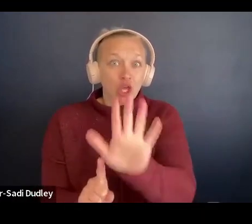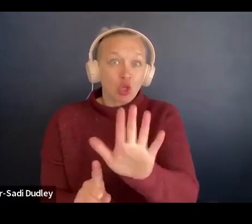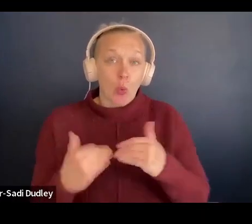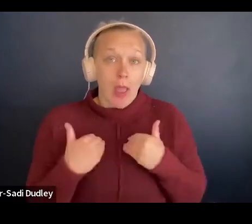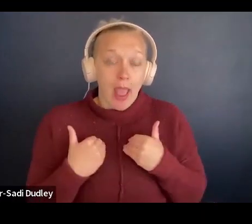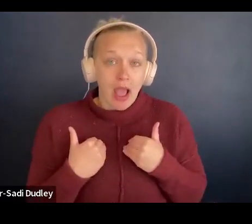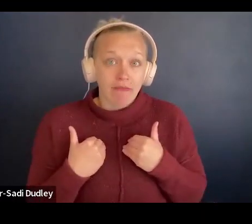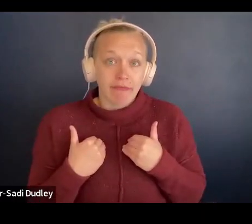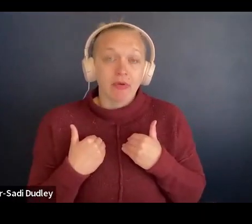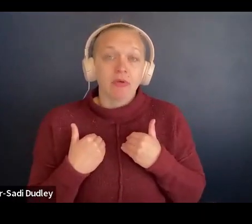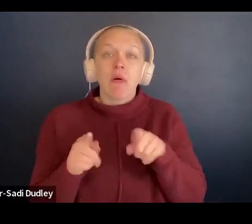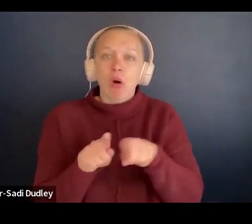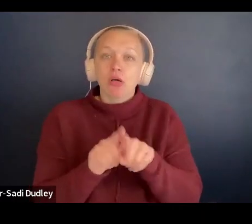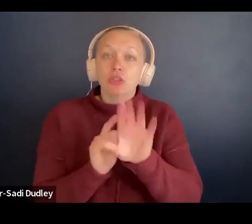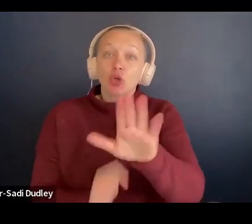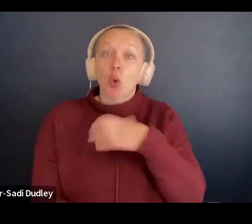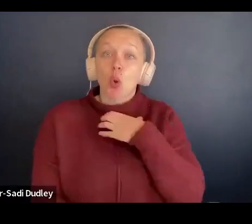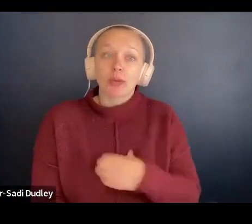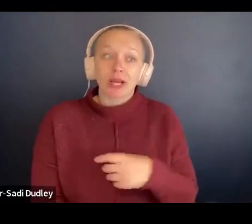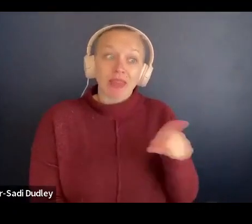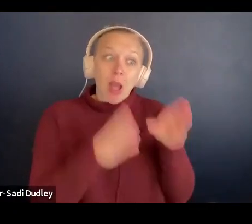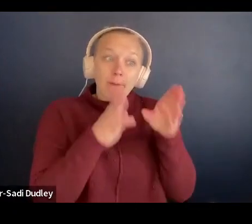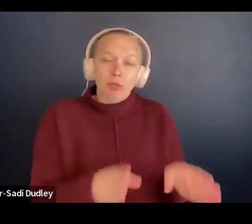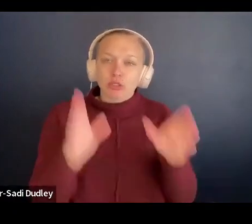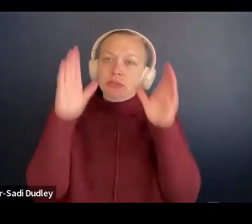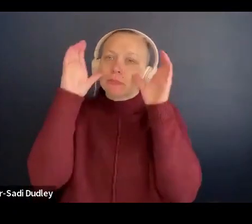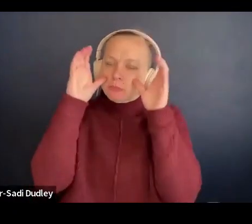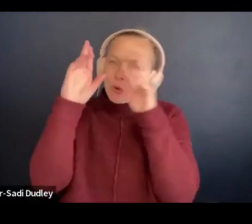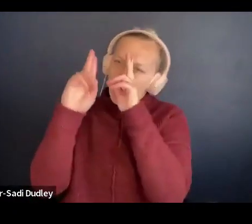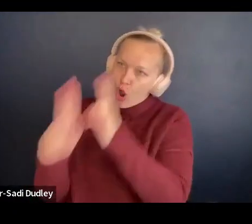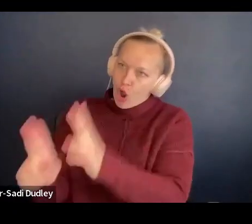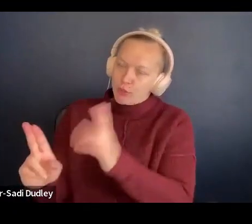your wishes. So maybe if someone